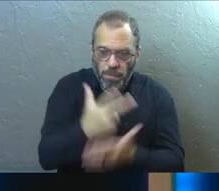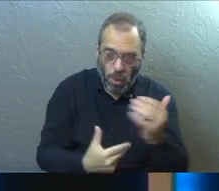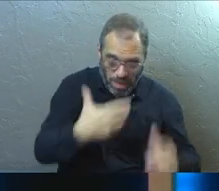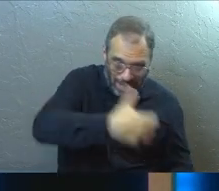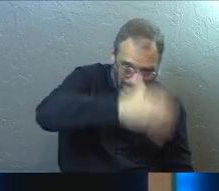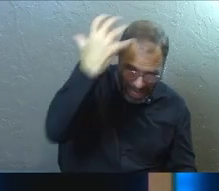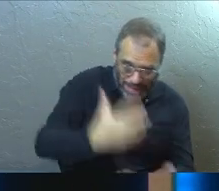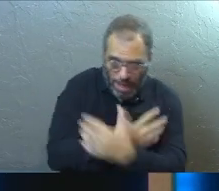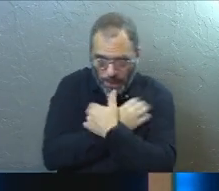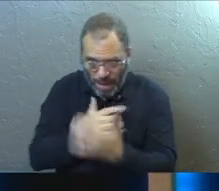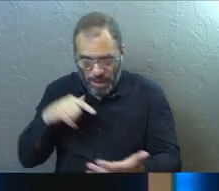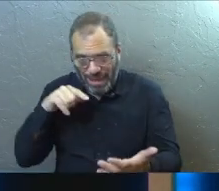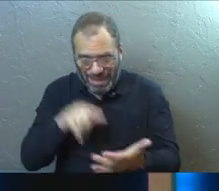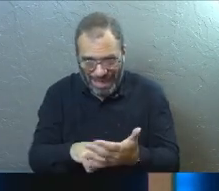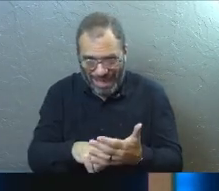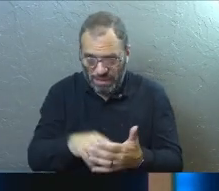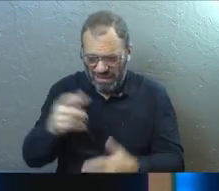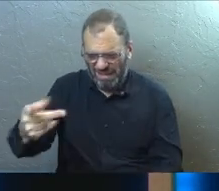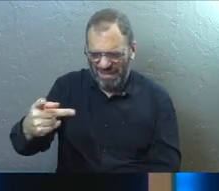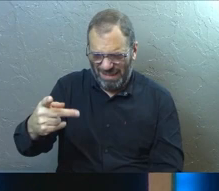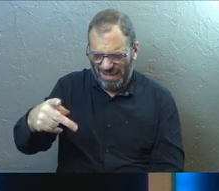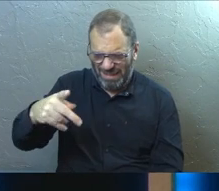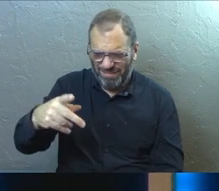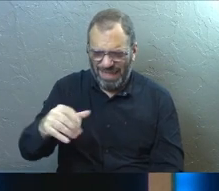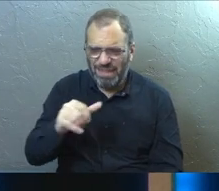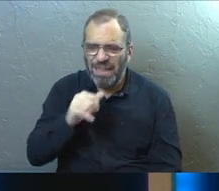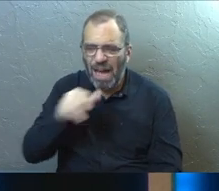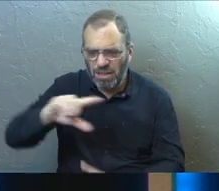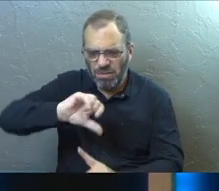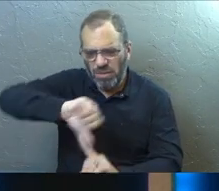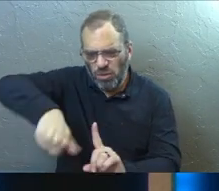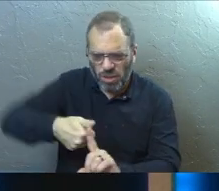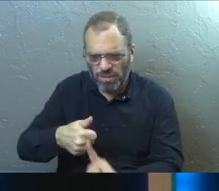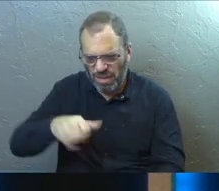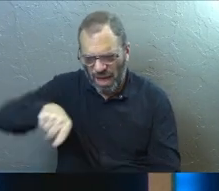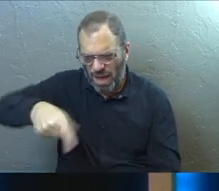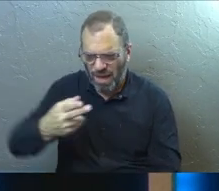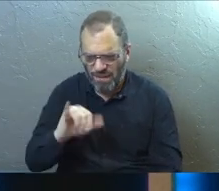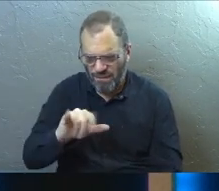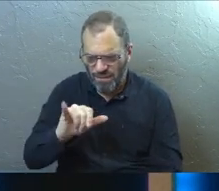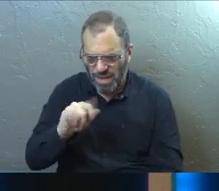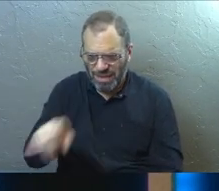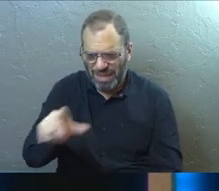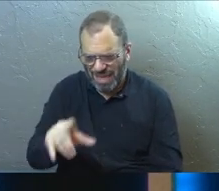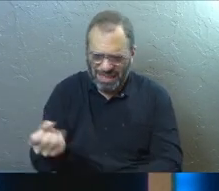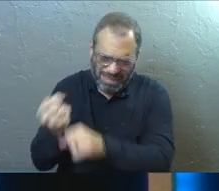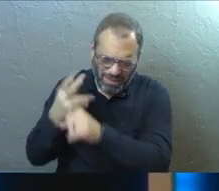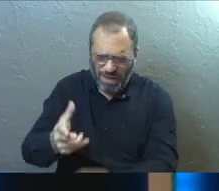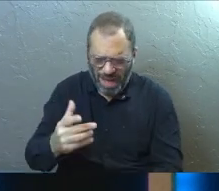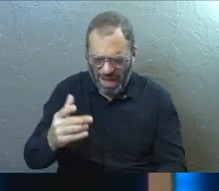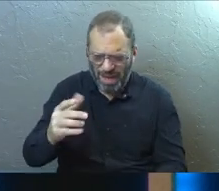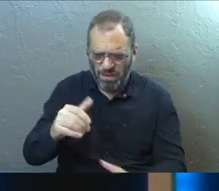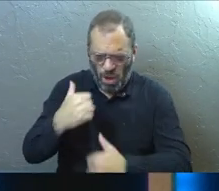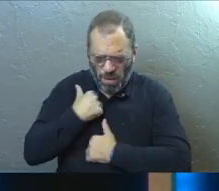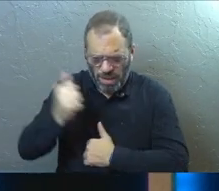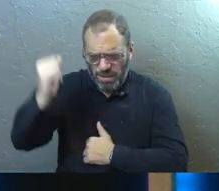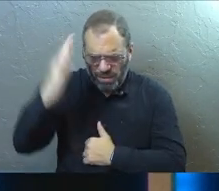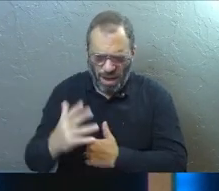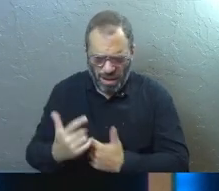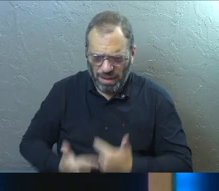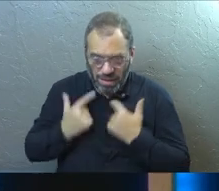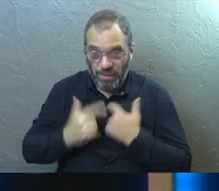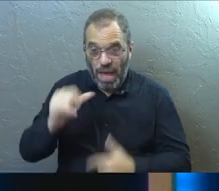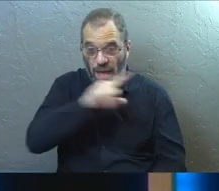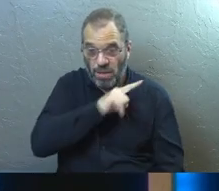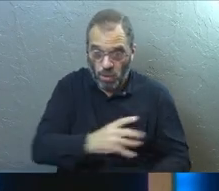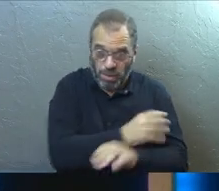lions and bears, and this uncircumcised Philistine shall be like one of them, for he has defied the armies of the living God. And David said, the Lord